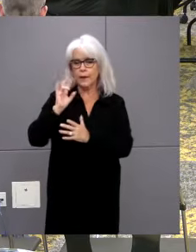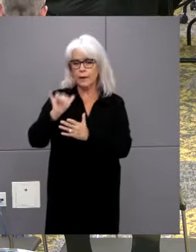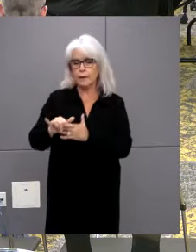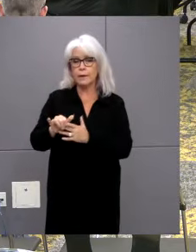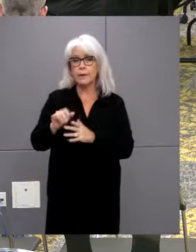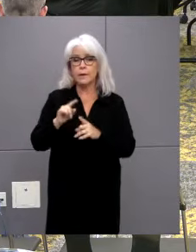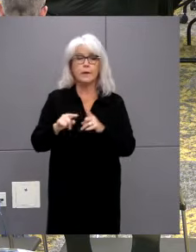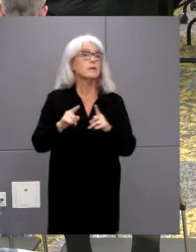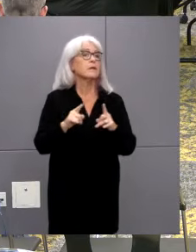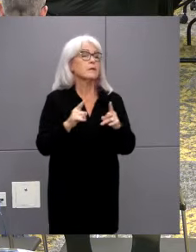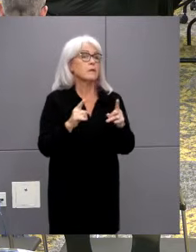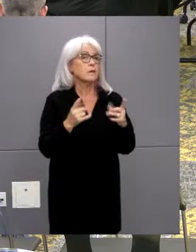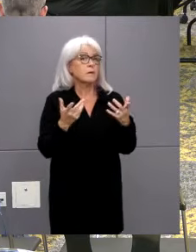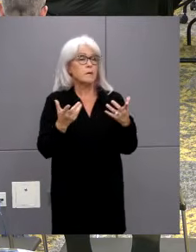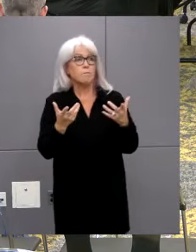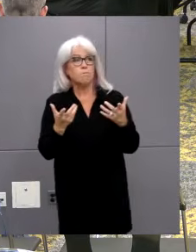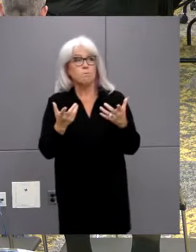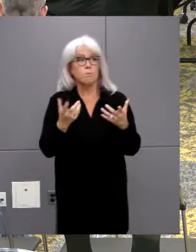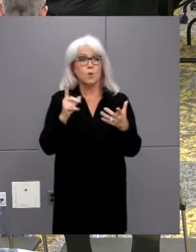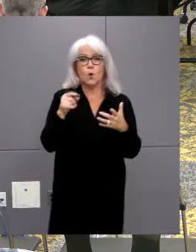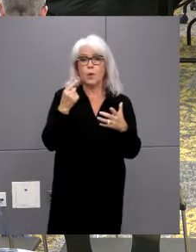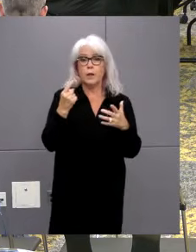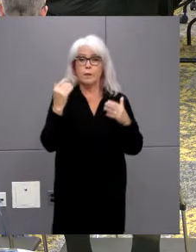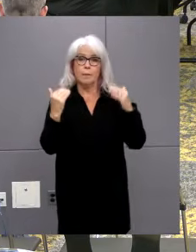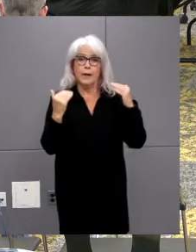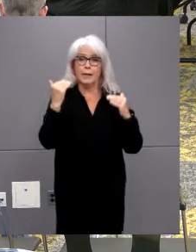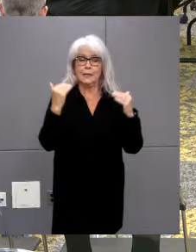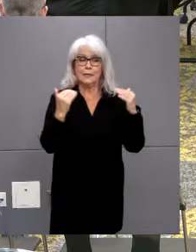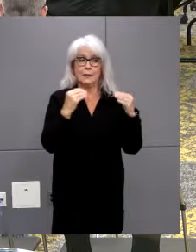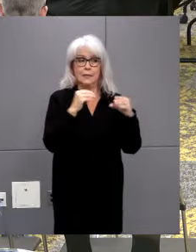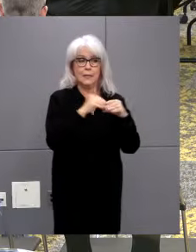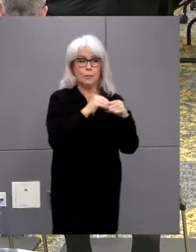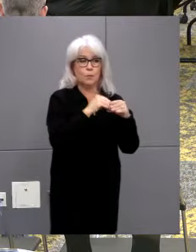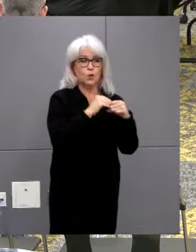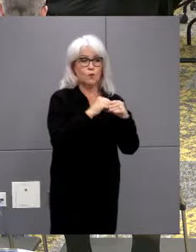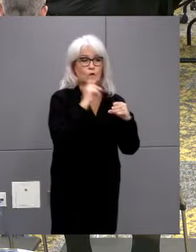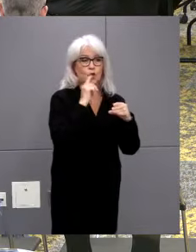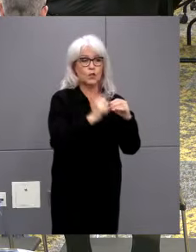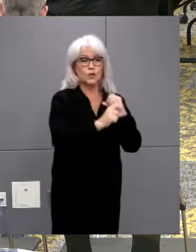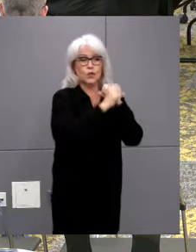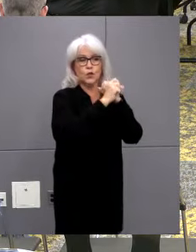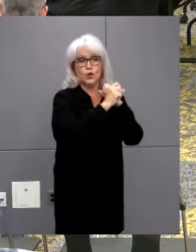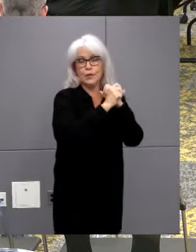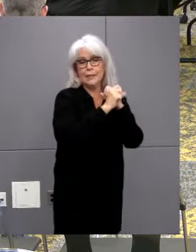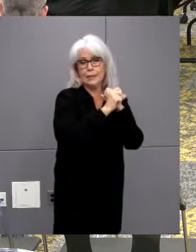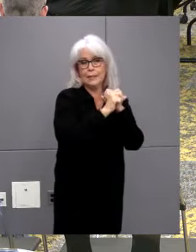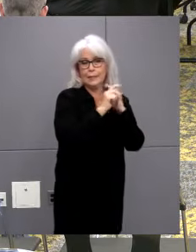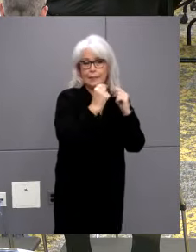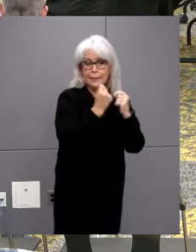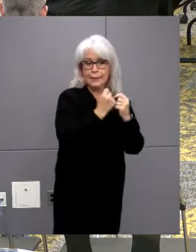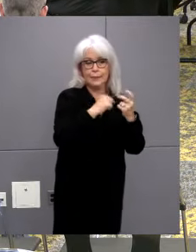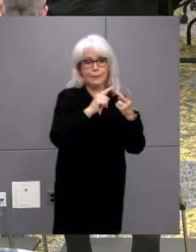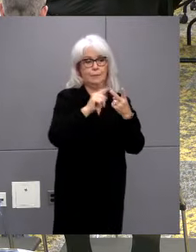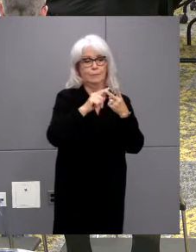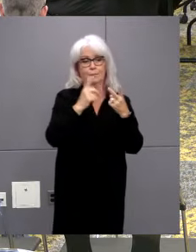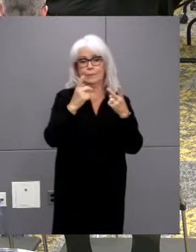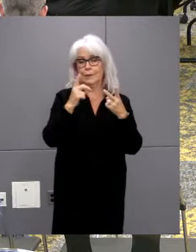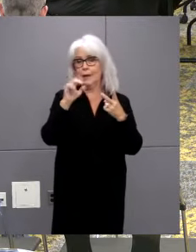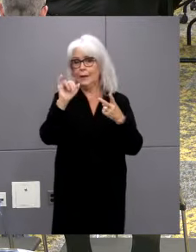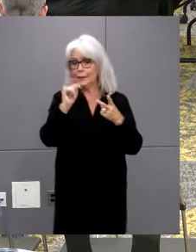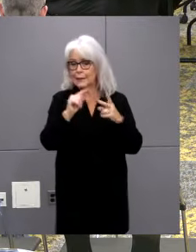effort to balance input from security teams, from IT teams, from our facilities team,